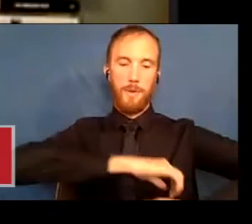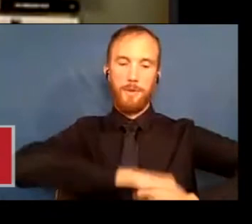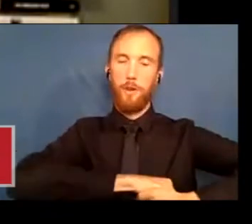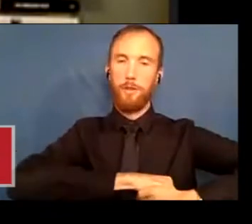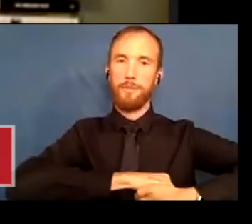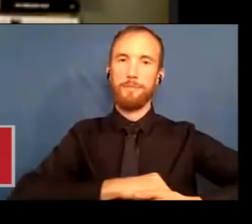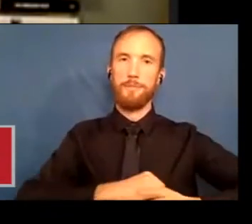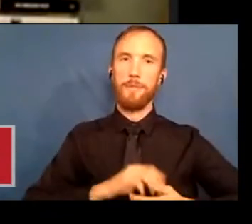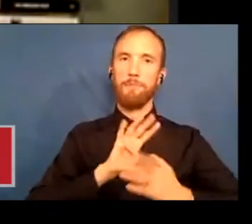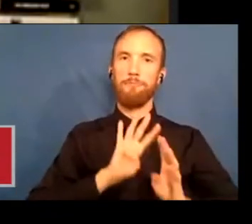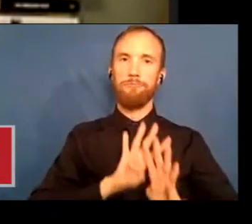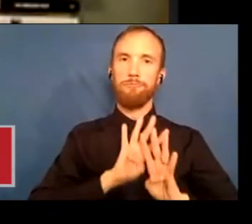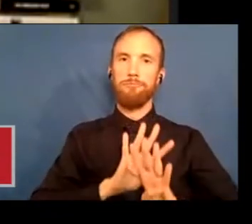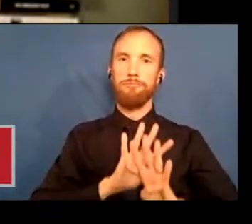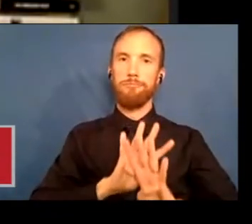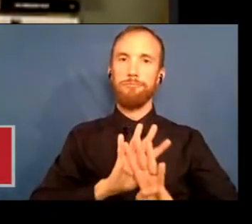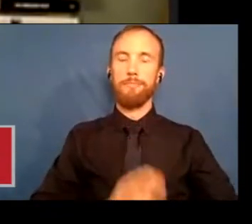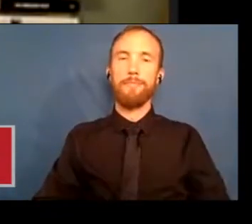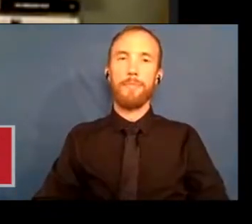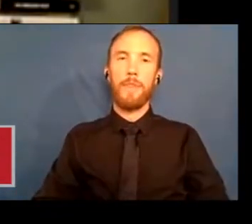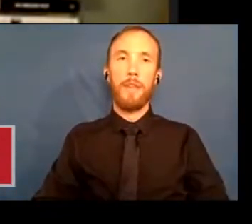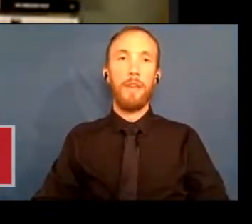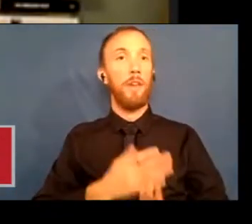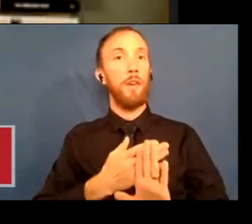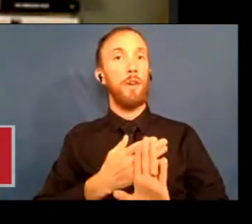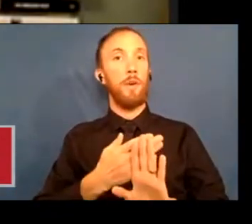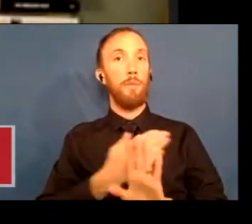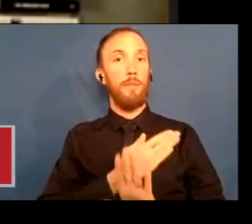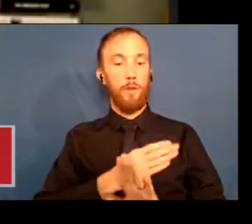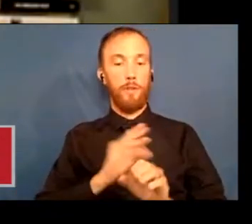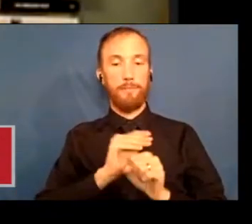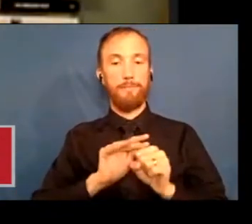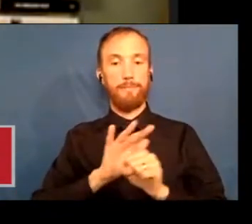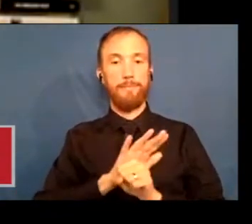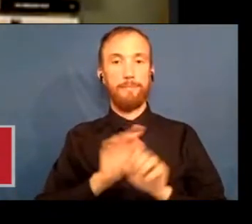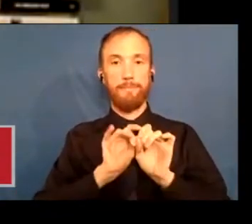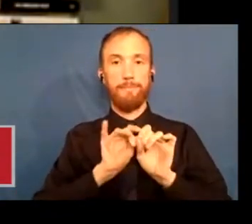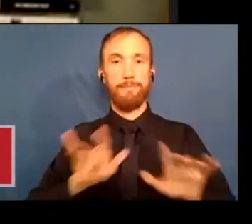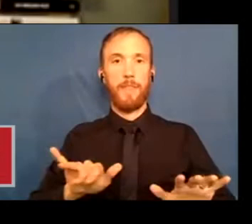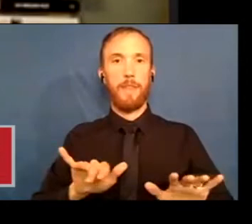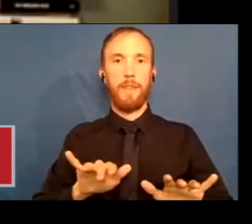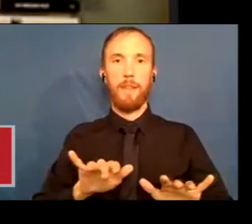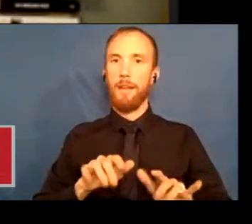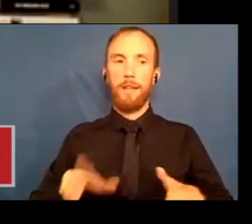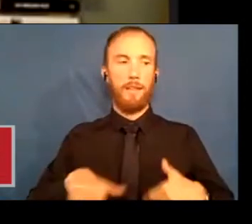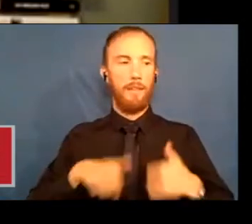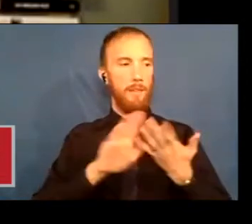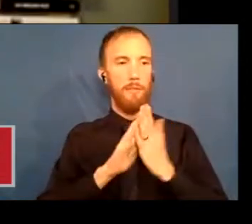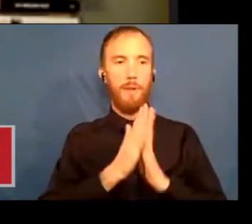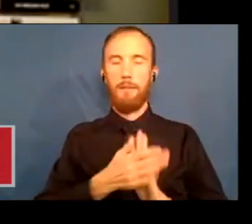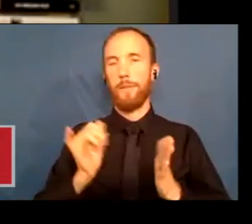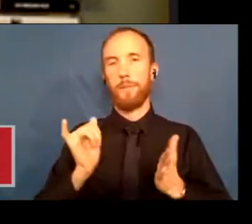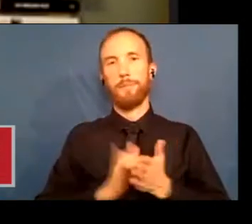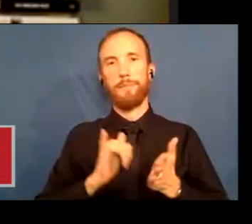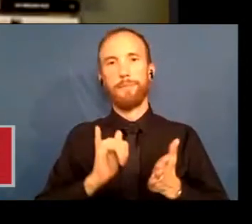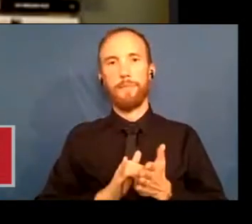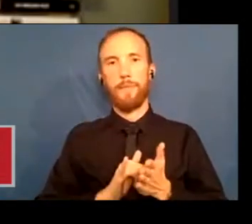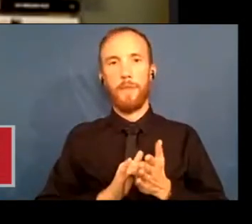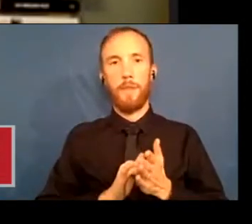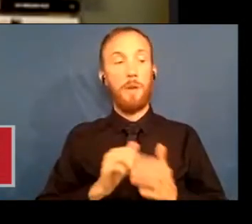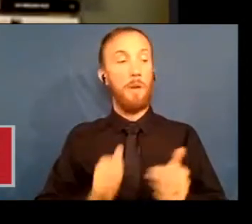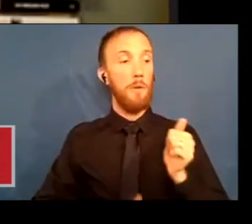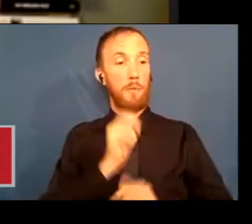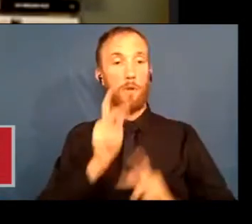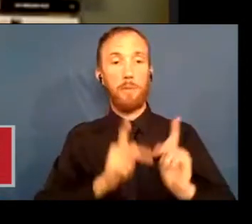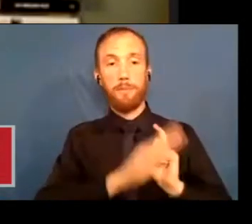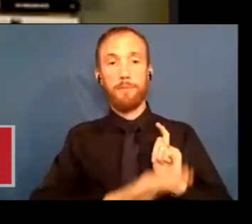Even before the pandemic, life had become impossible. For the majority of the world's peoples, money had been losing its